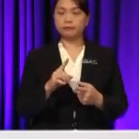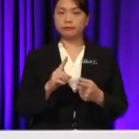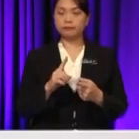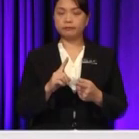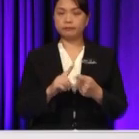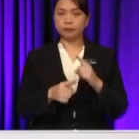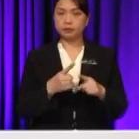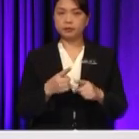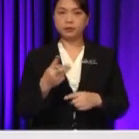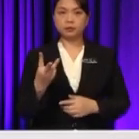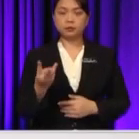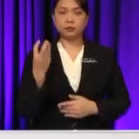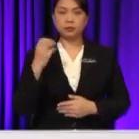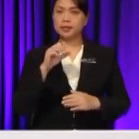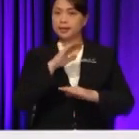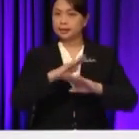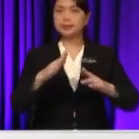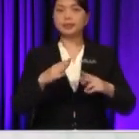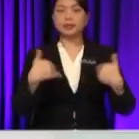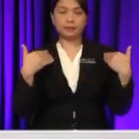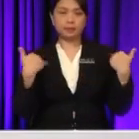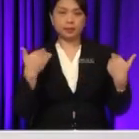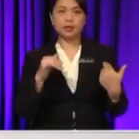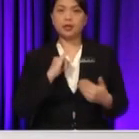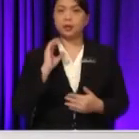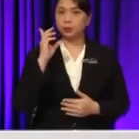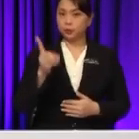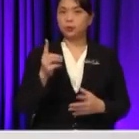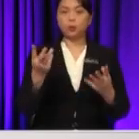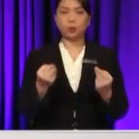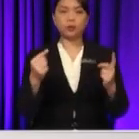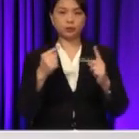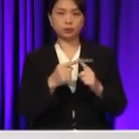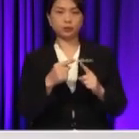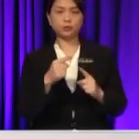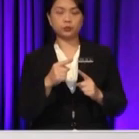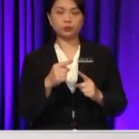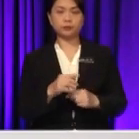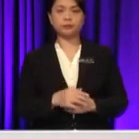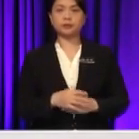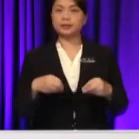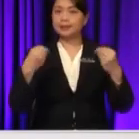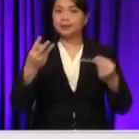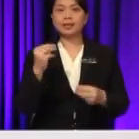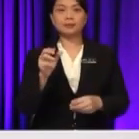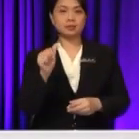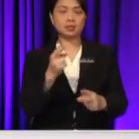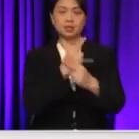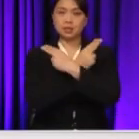if one of my friend was unhappy, for example, I would want to be there to give them a hug. You can